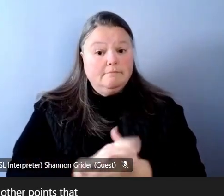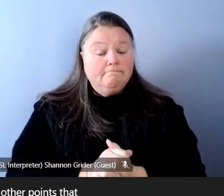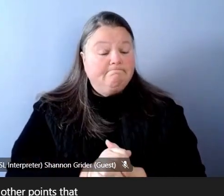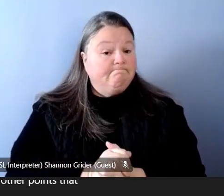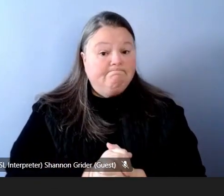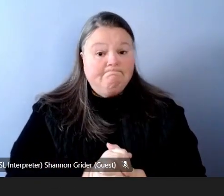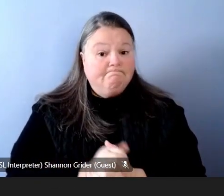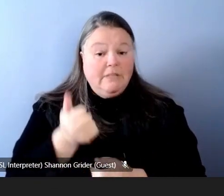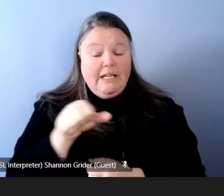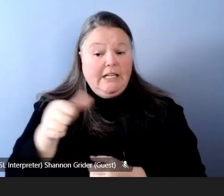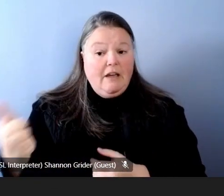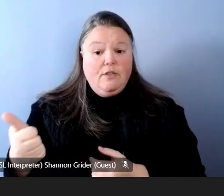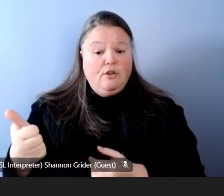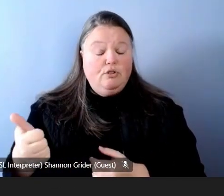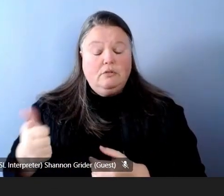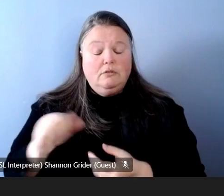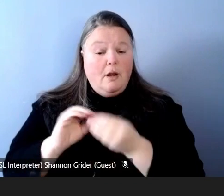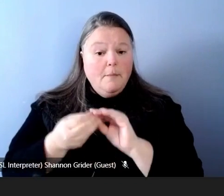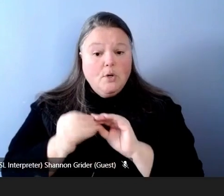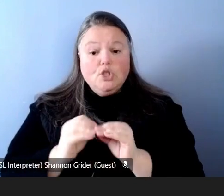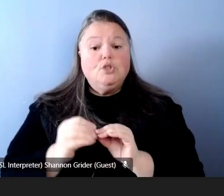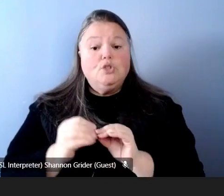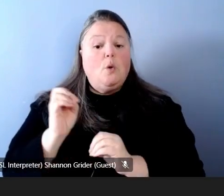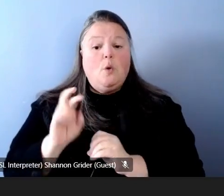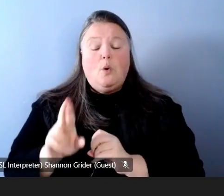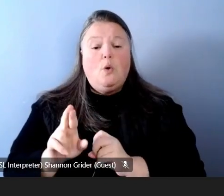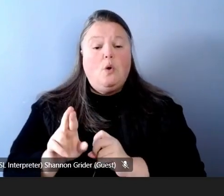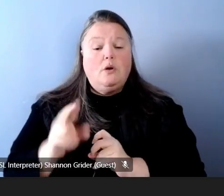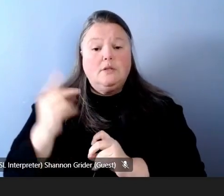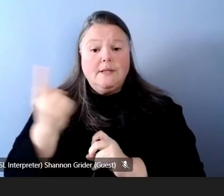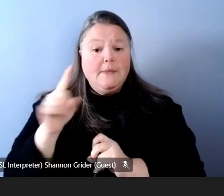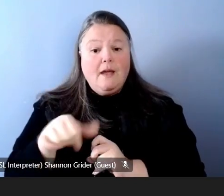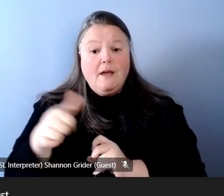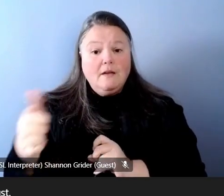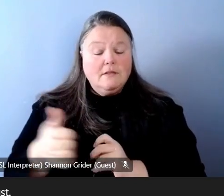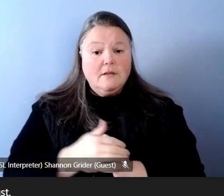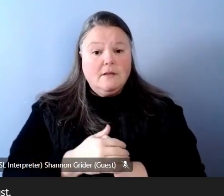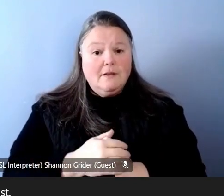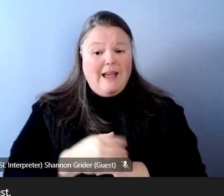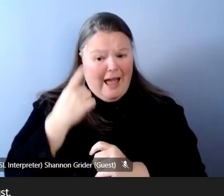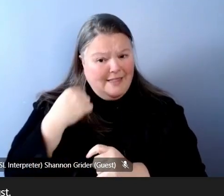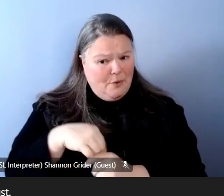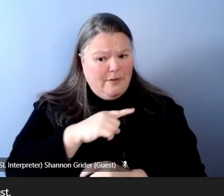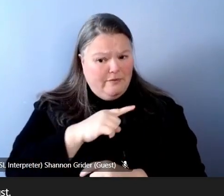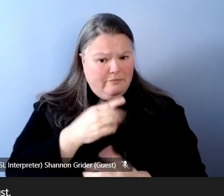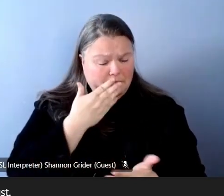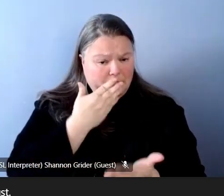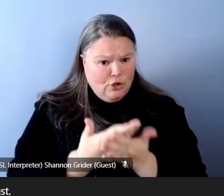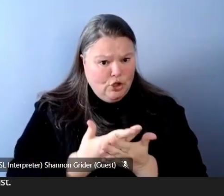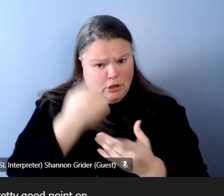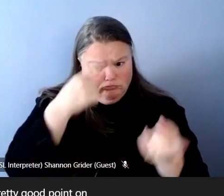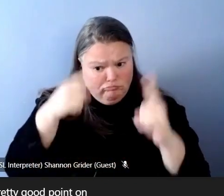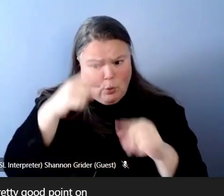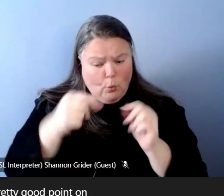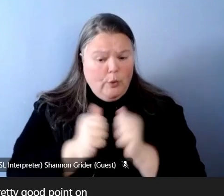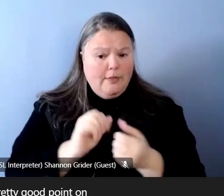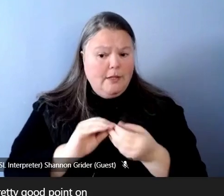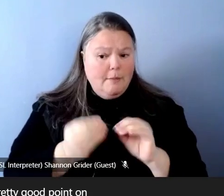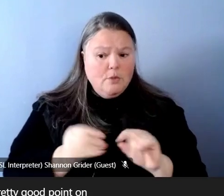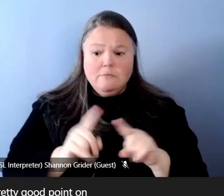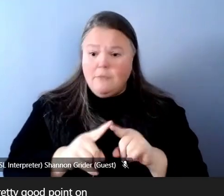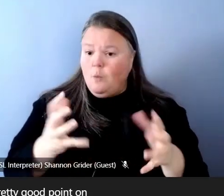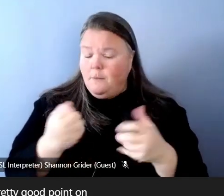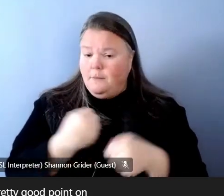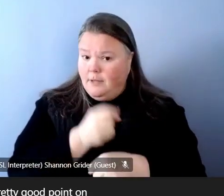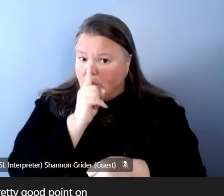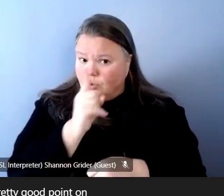about any of the other numbers or just something else? I think we've hit a pretty good point on these numbers, but I just want to make sure we've